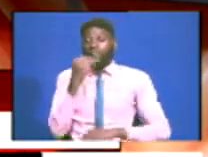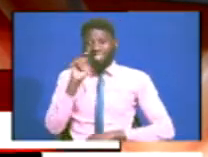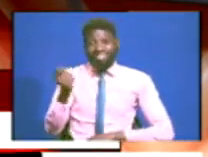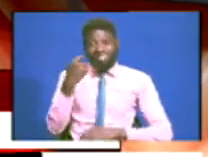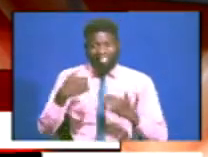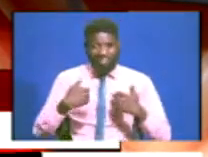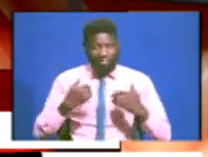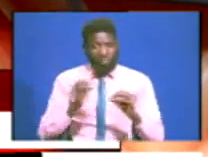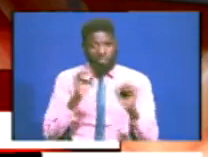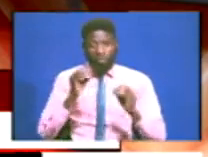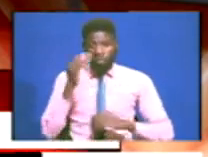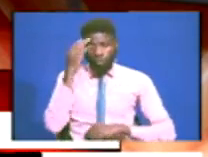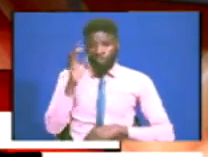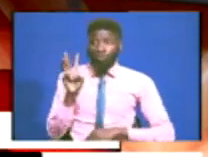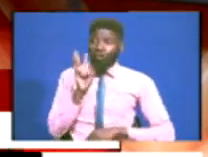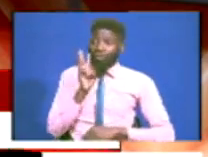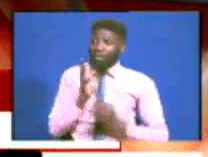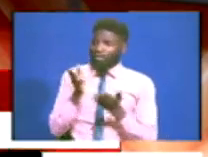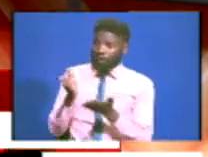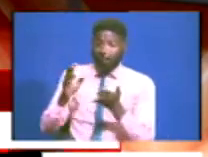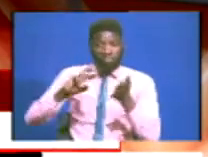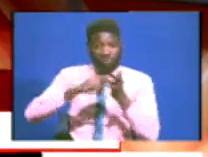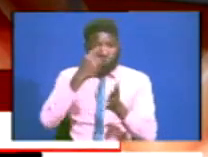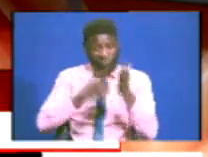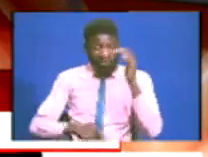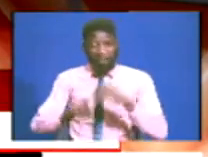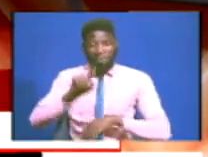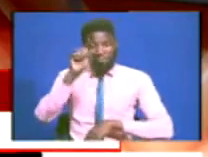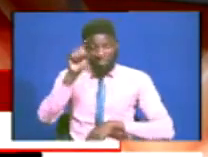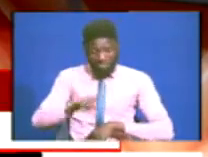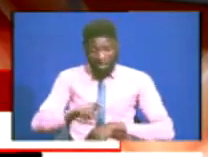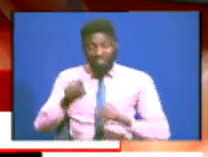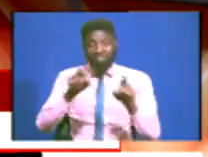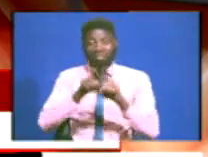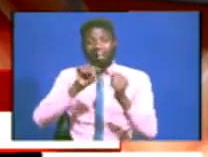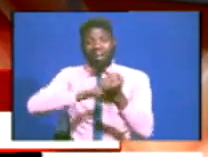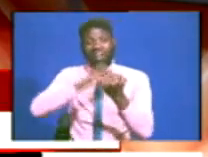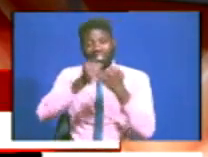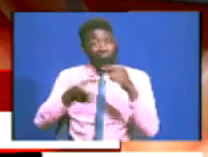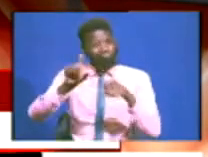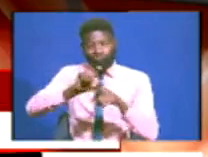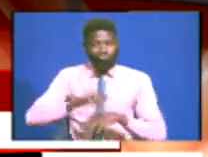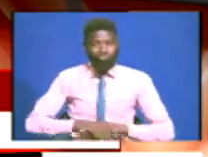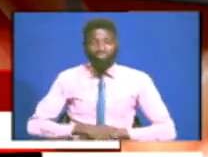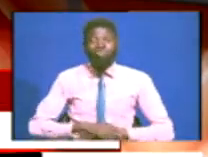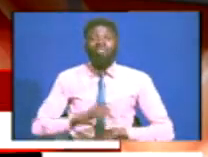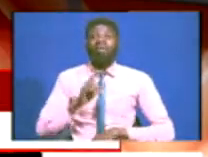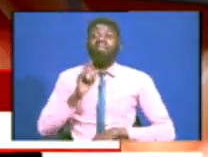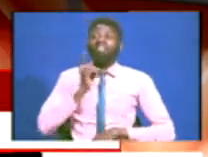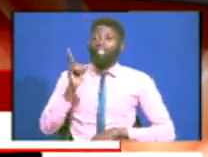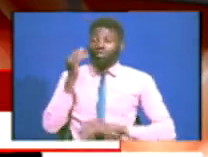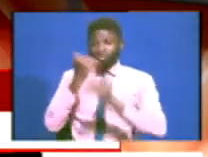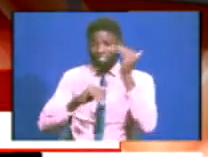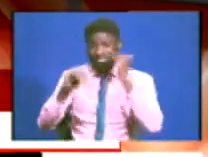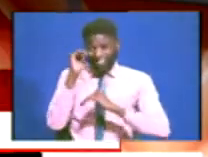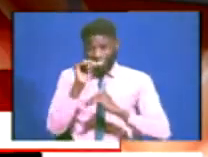availability does not necessarily guarantee an increase in yields. Kenyatta University Biotech Research expert Professor Richard